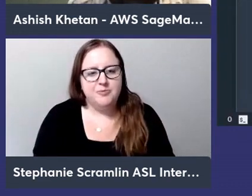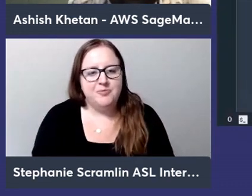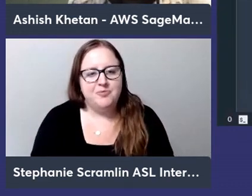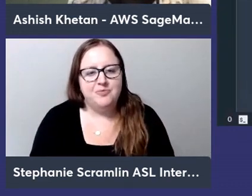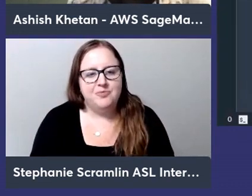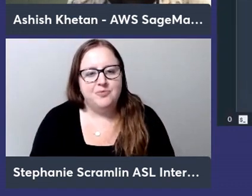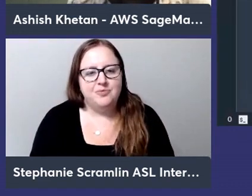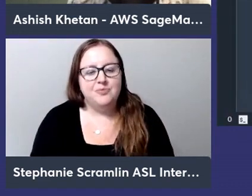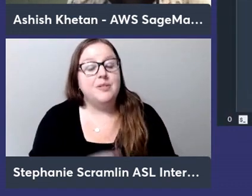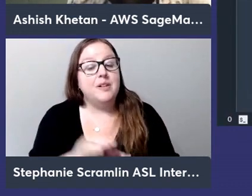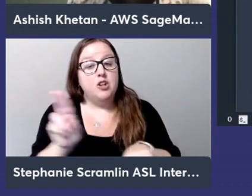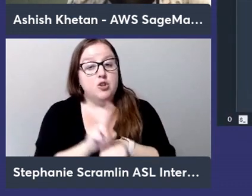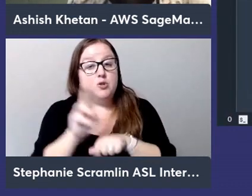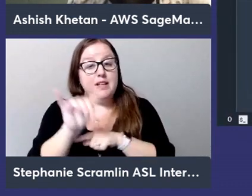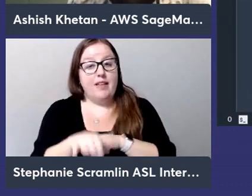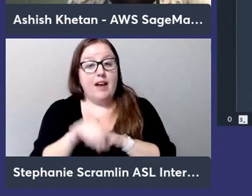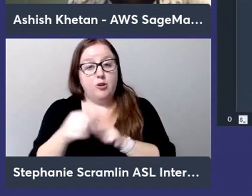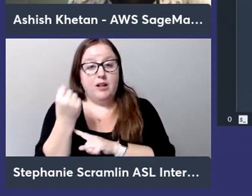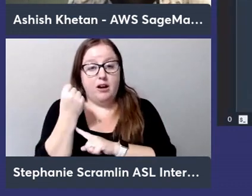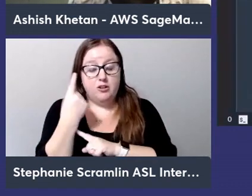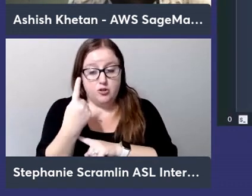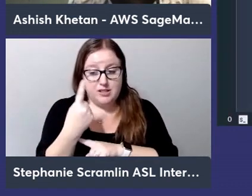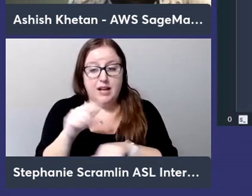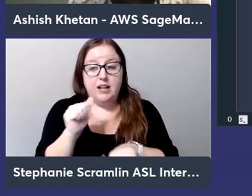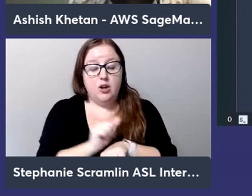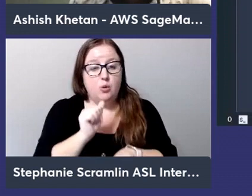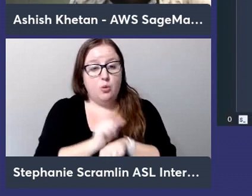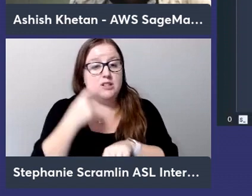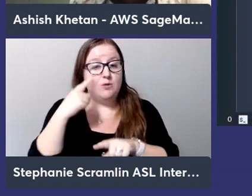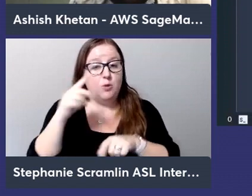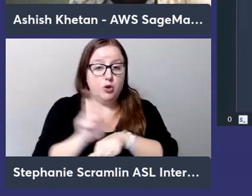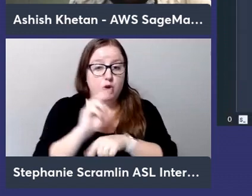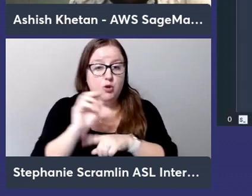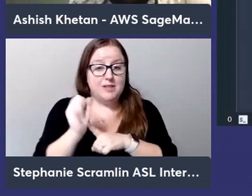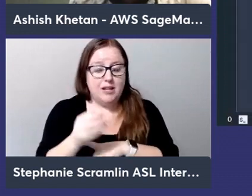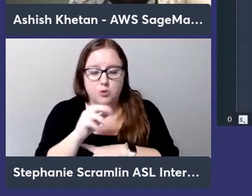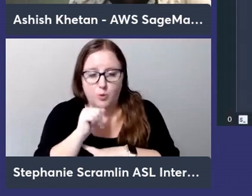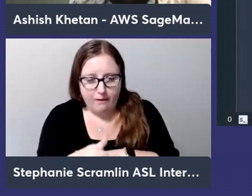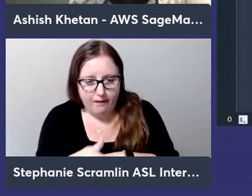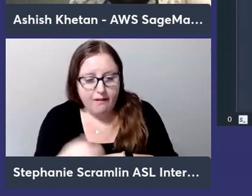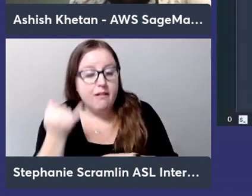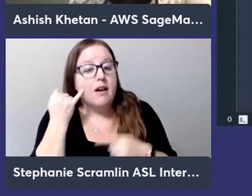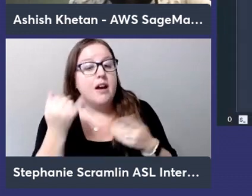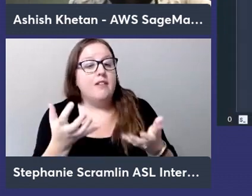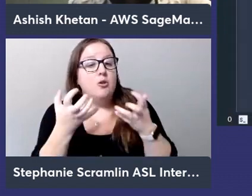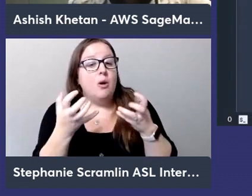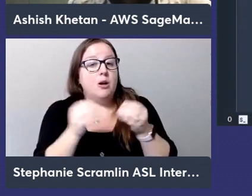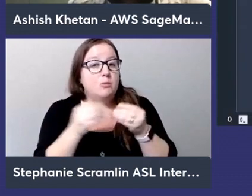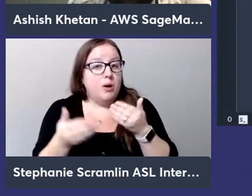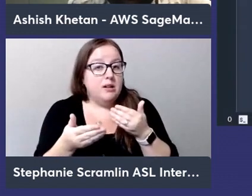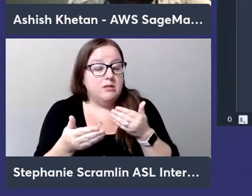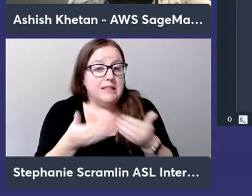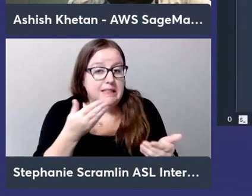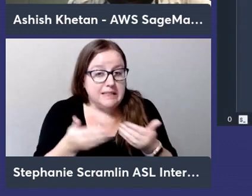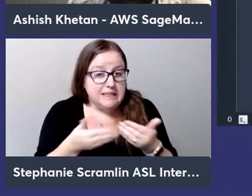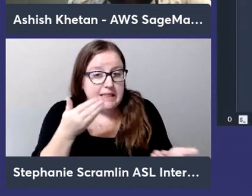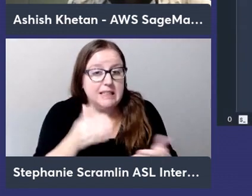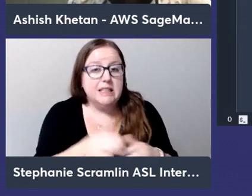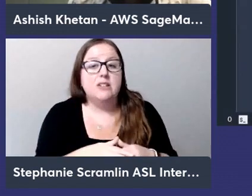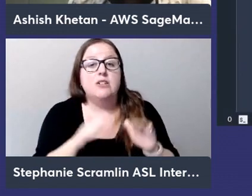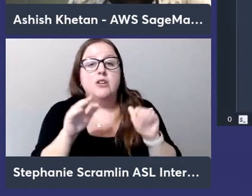And using this, you can understand whether it works for your use case or not. And if you want to use it in an API, then we have provided you a